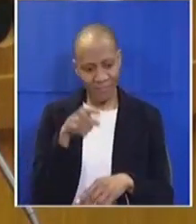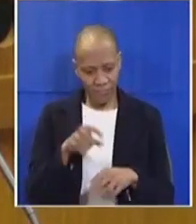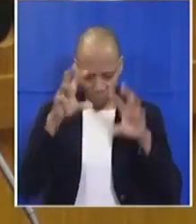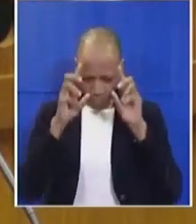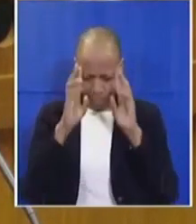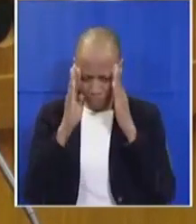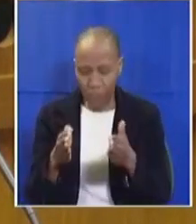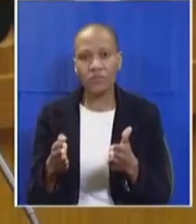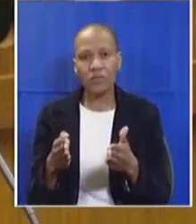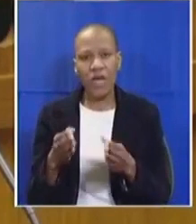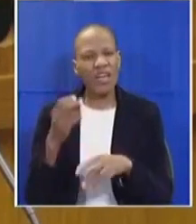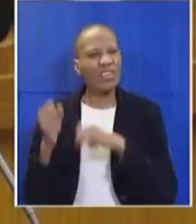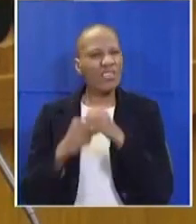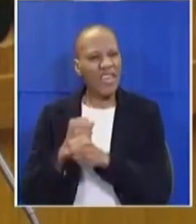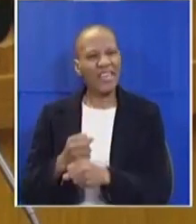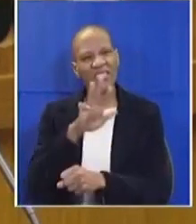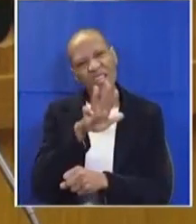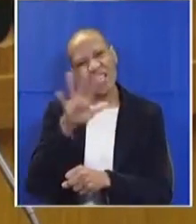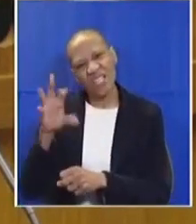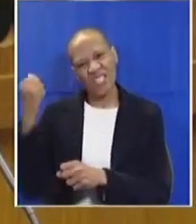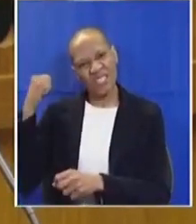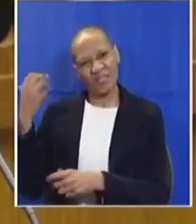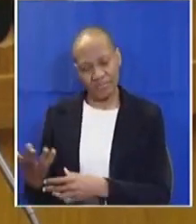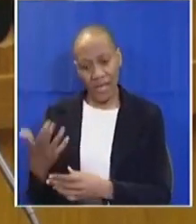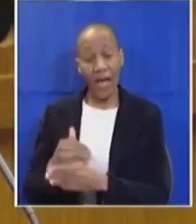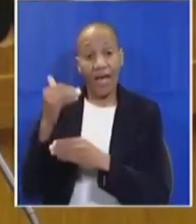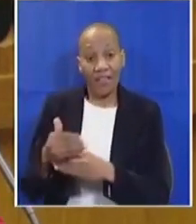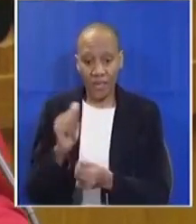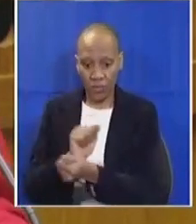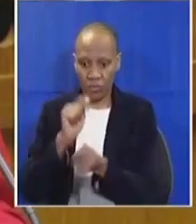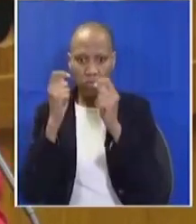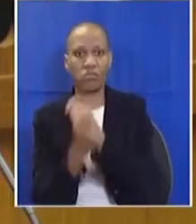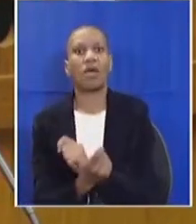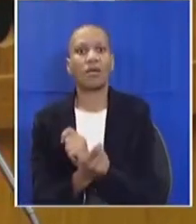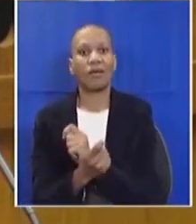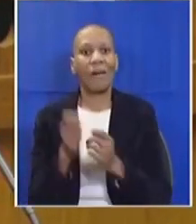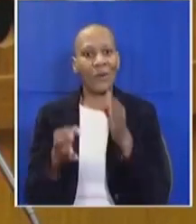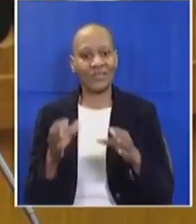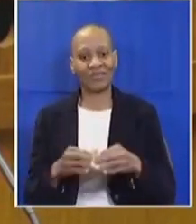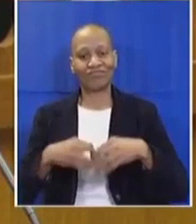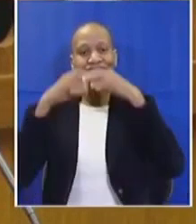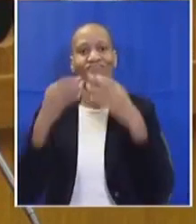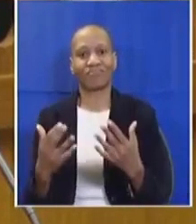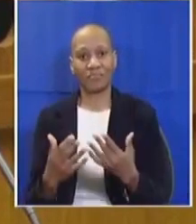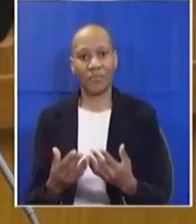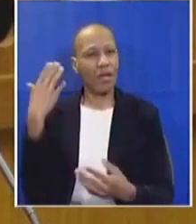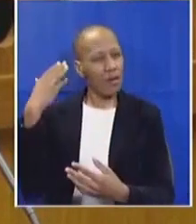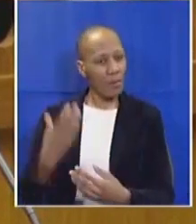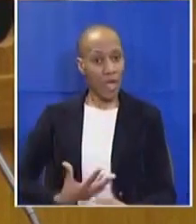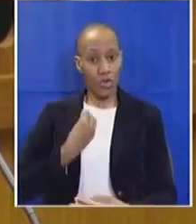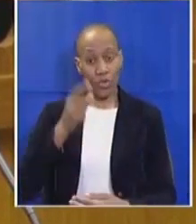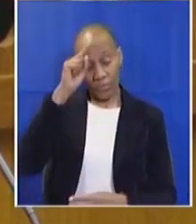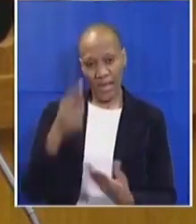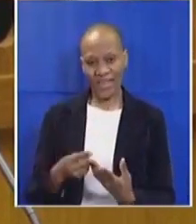emphasis in the early 1990s following the return of the liberation movement. In those days, the black youth were called the